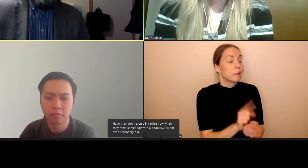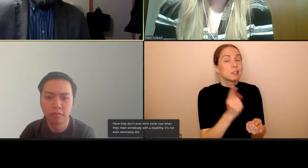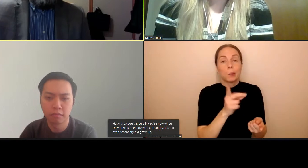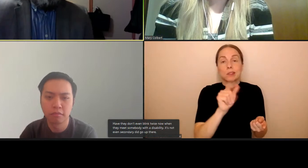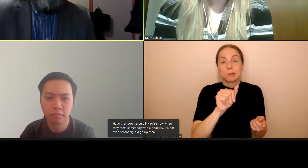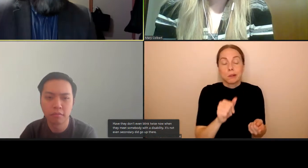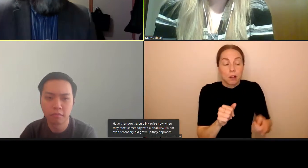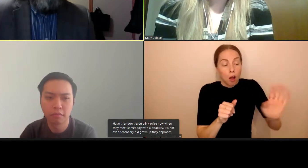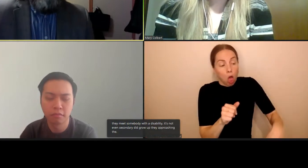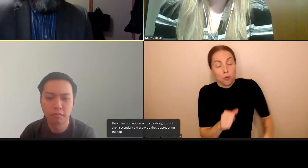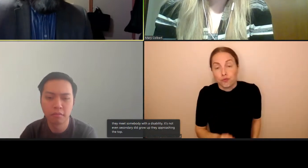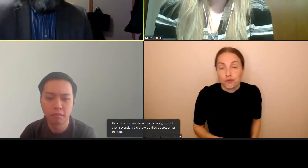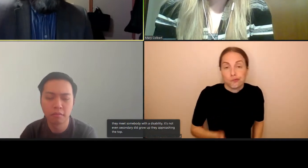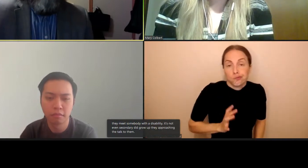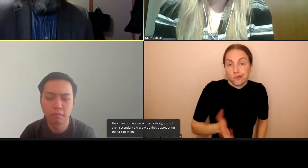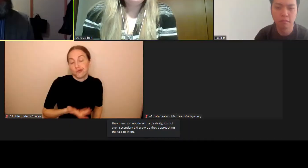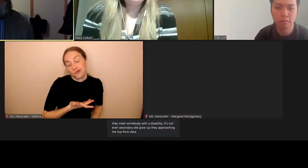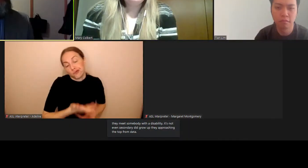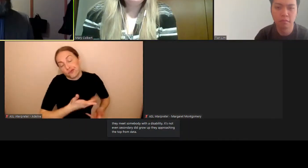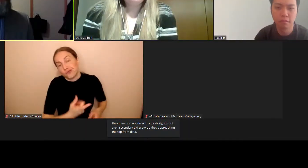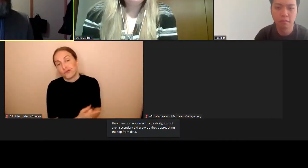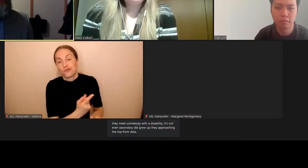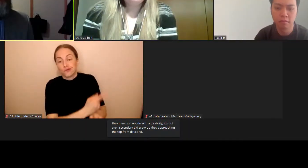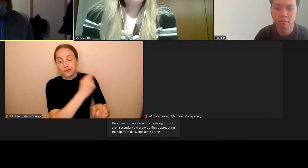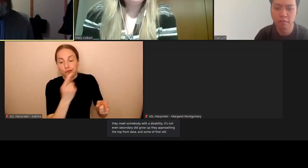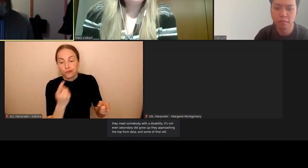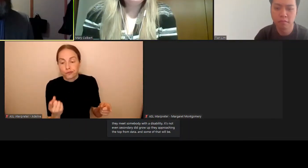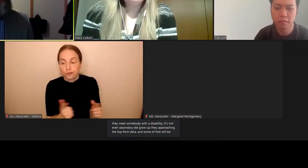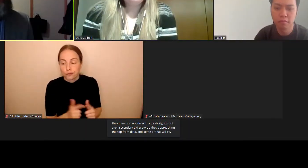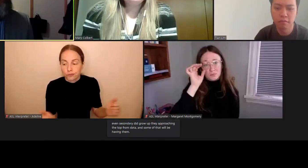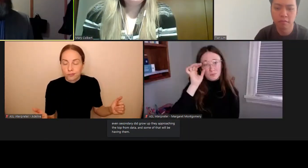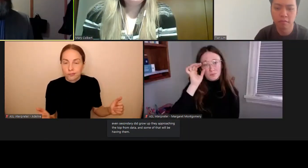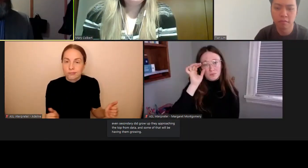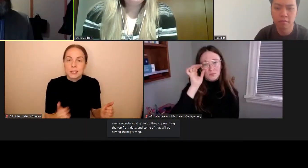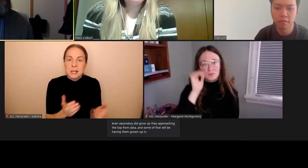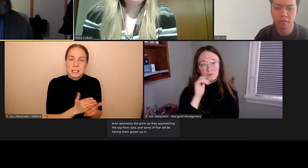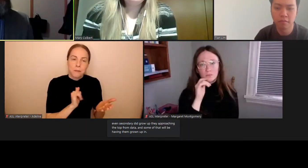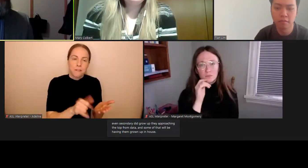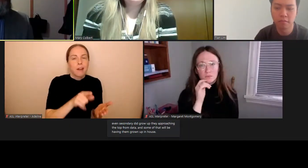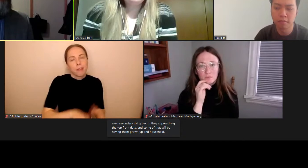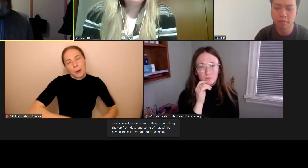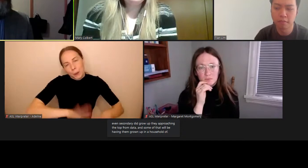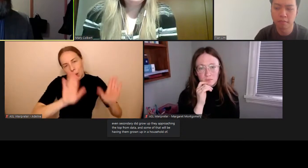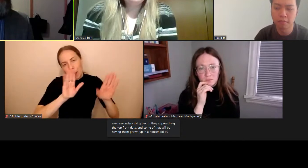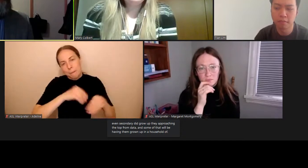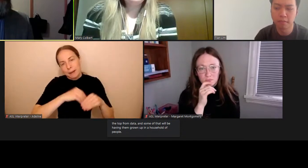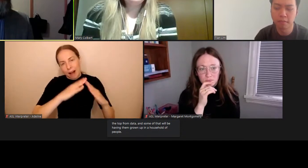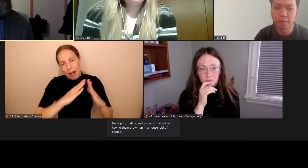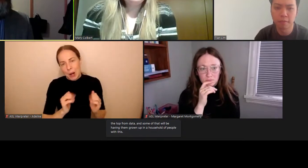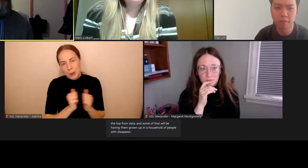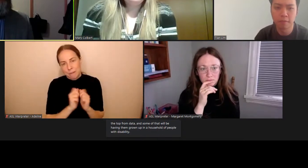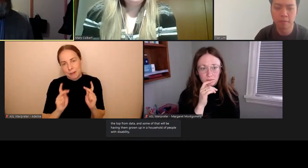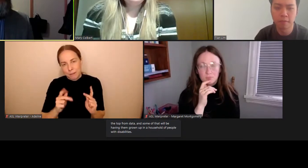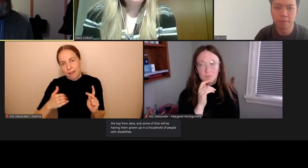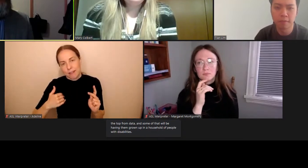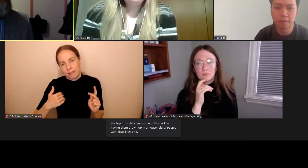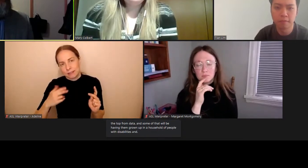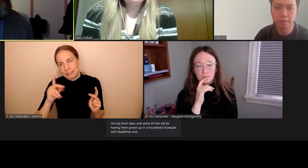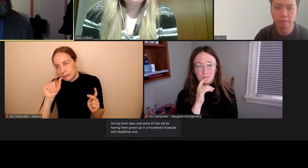up and they approach them, they talk to them, da, da, da, da. And some of that will be having them grown up in a household of people with disabilities